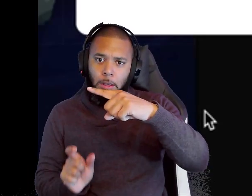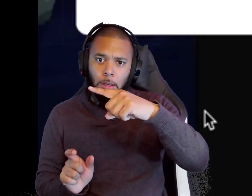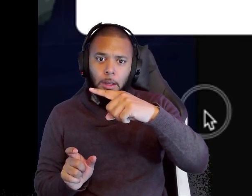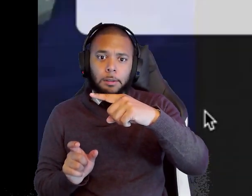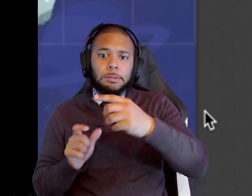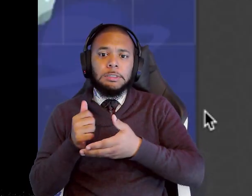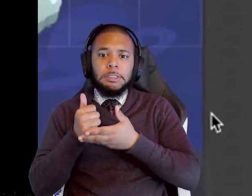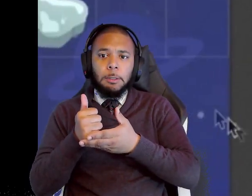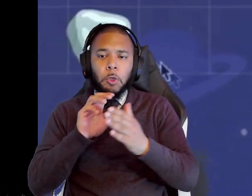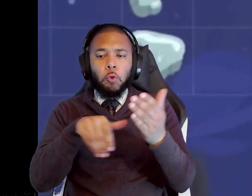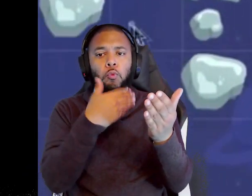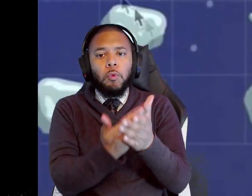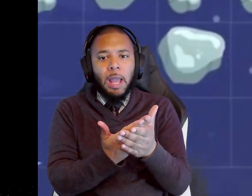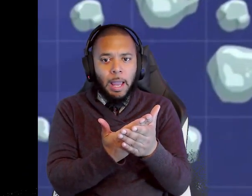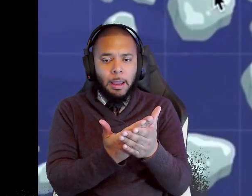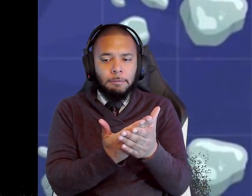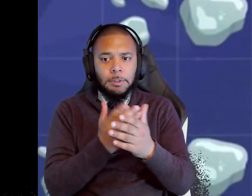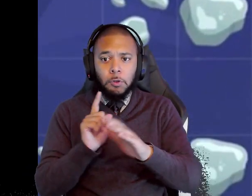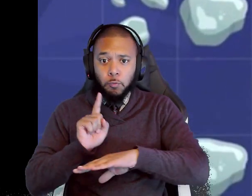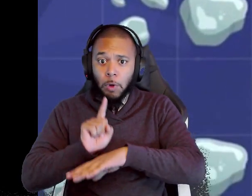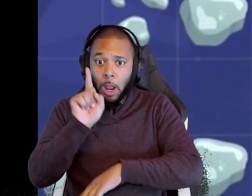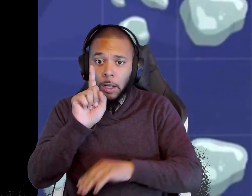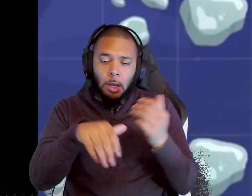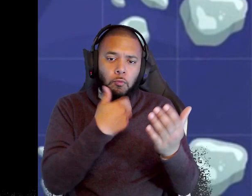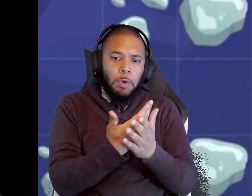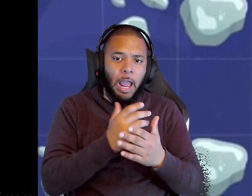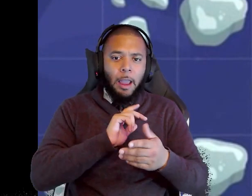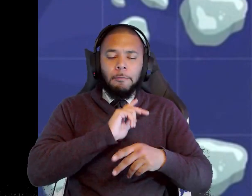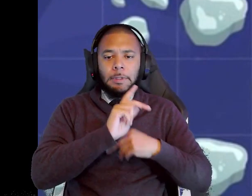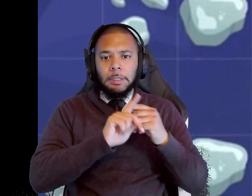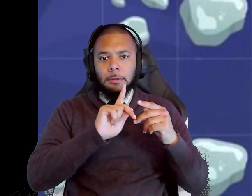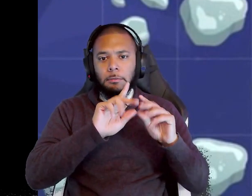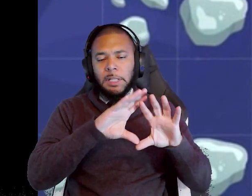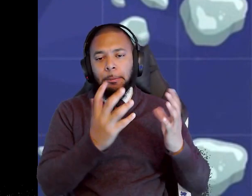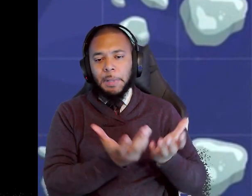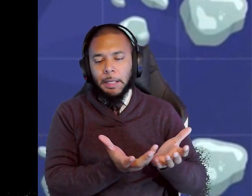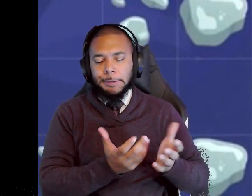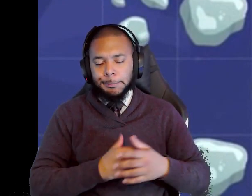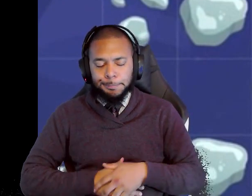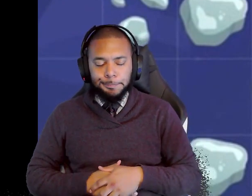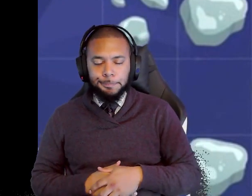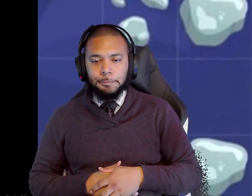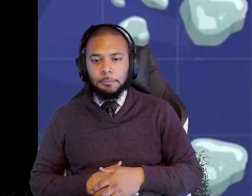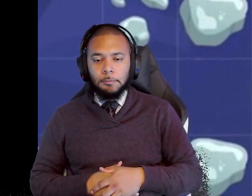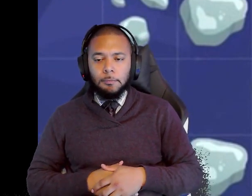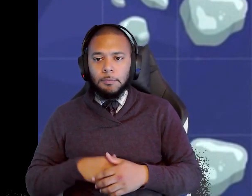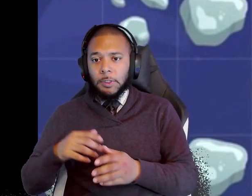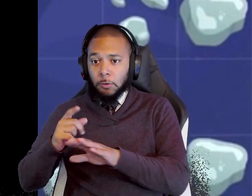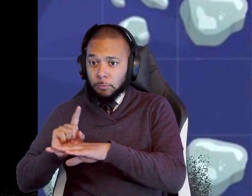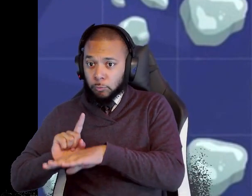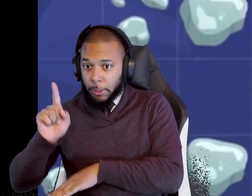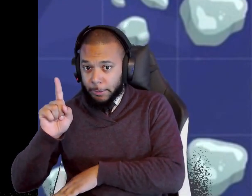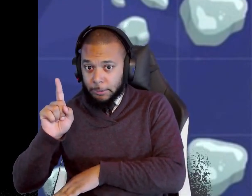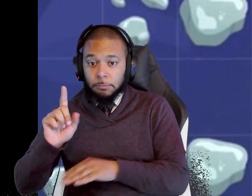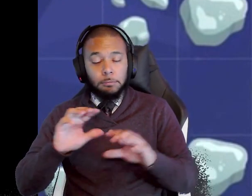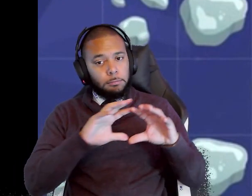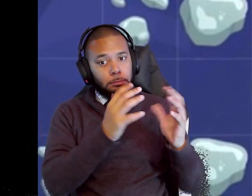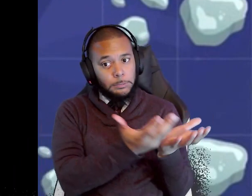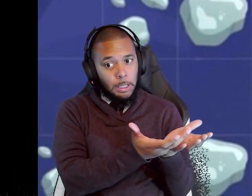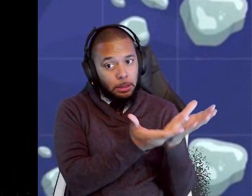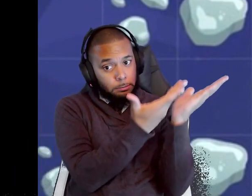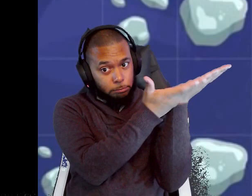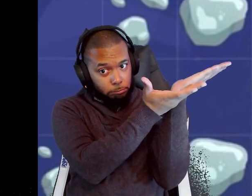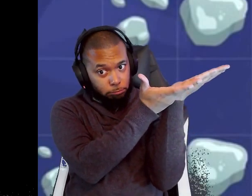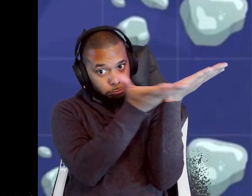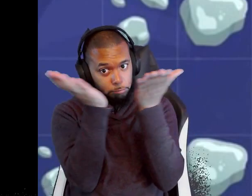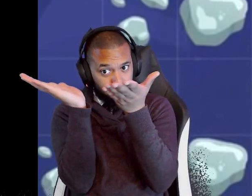so here's the rocket here is the planet and I want you to